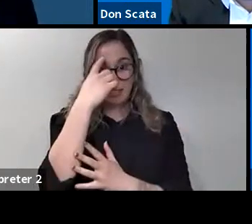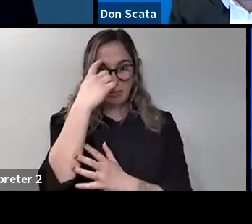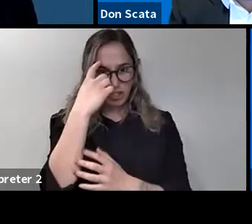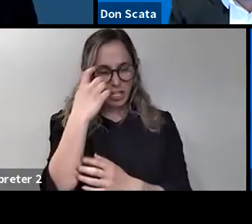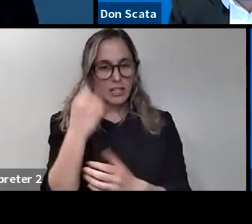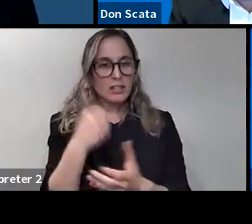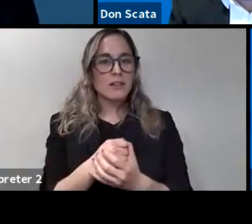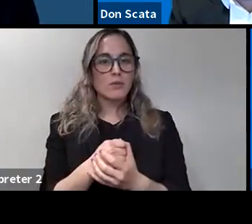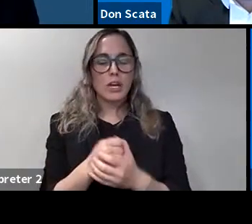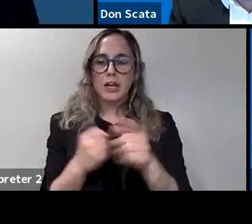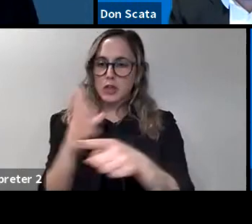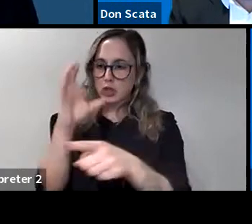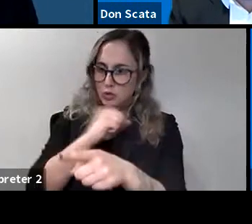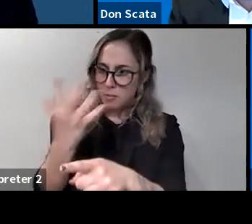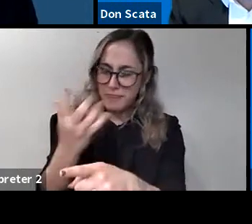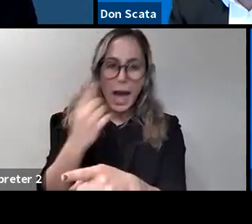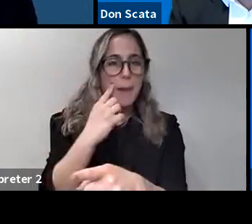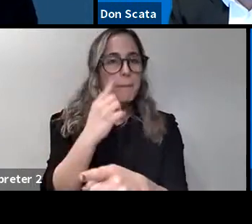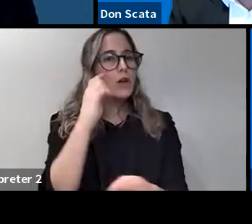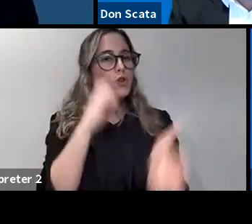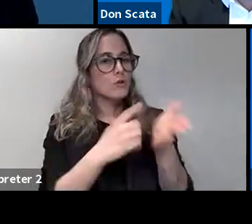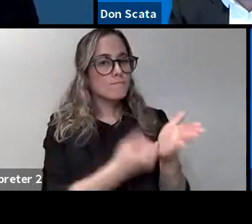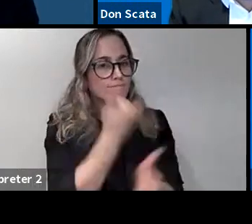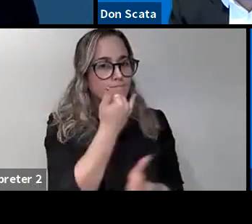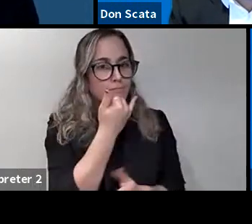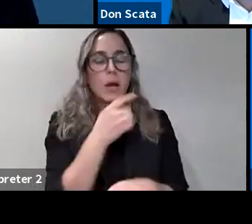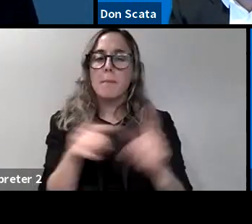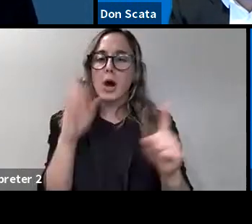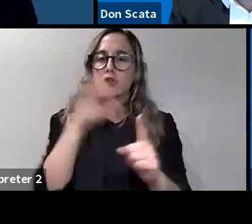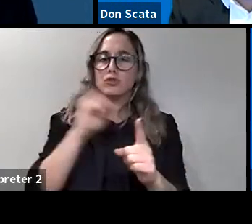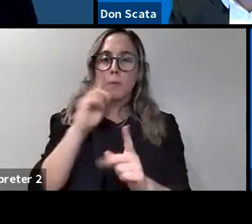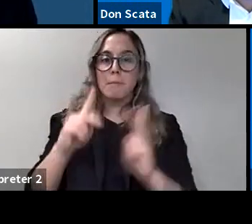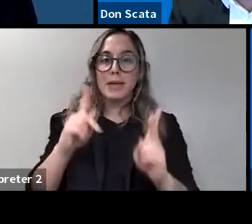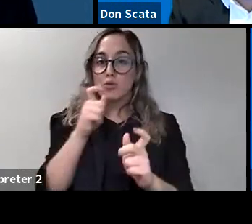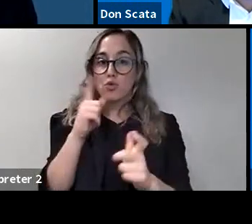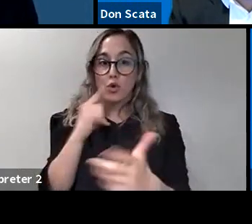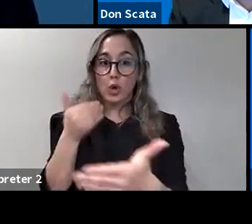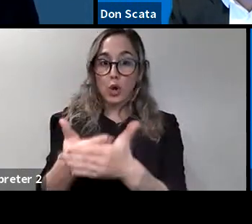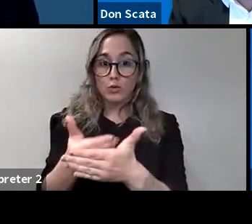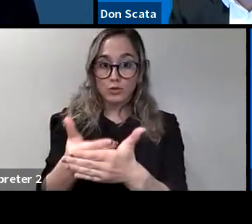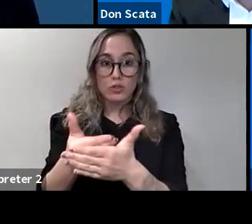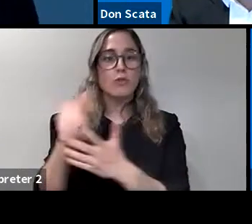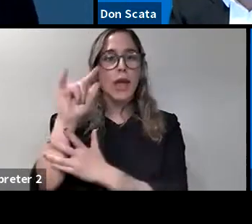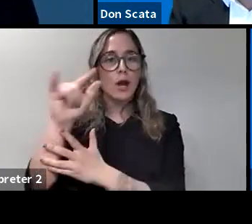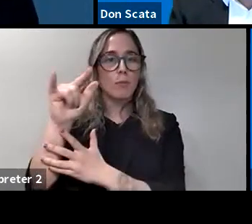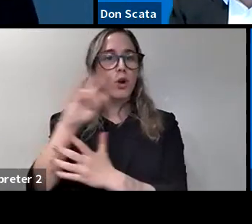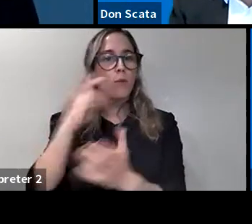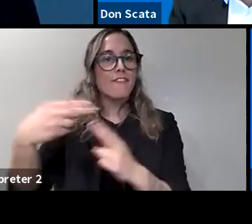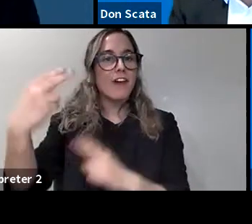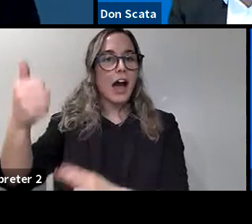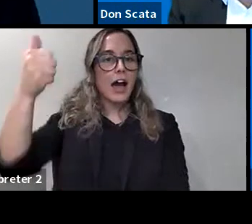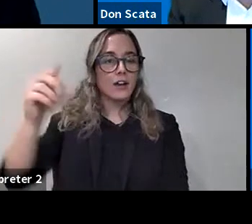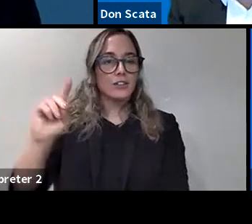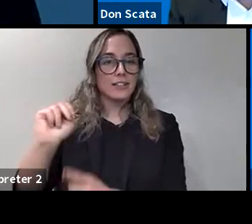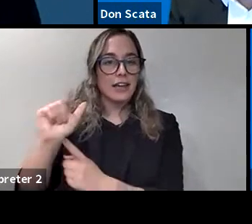that those homes closer to the airport with the higher DNL values were more likely to be